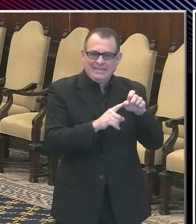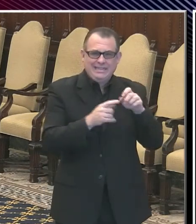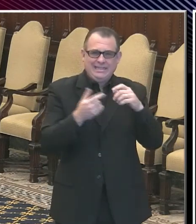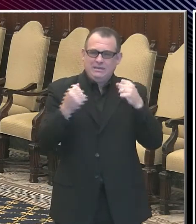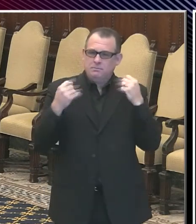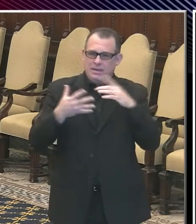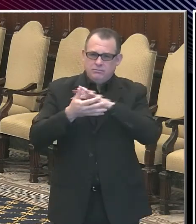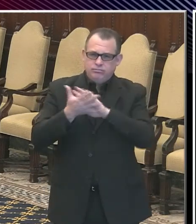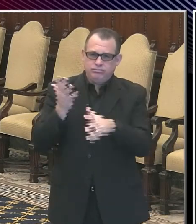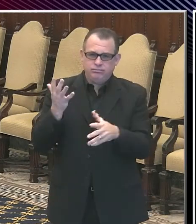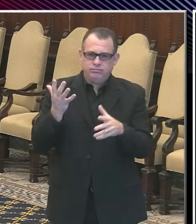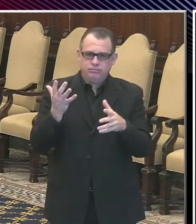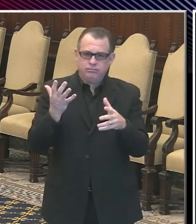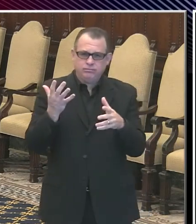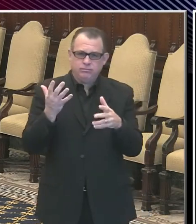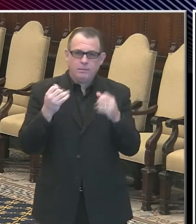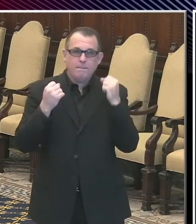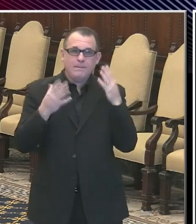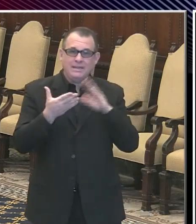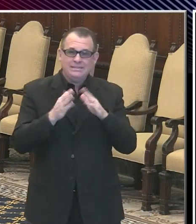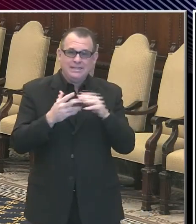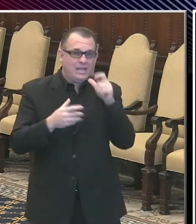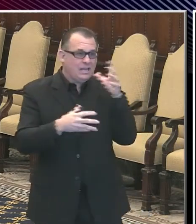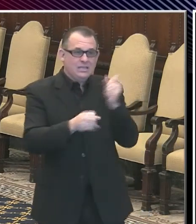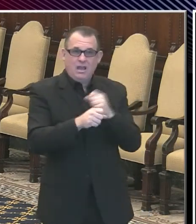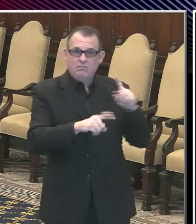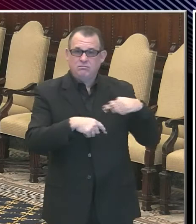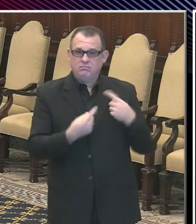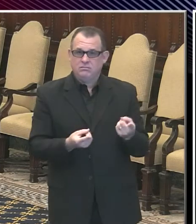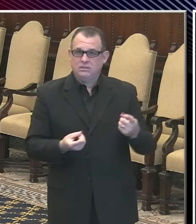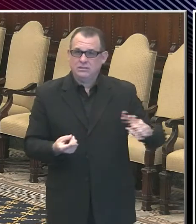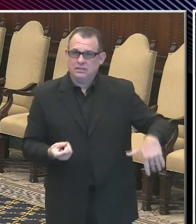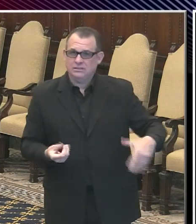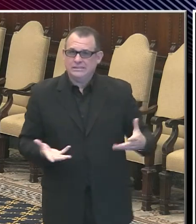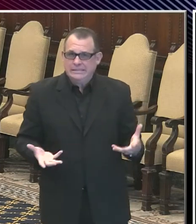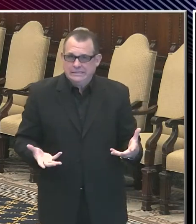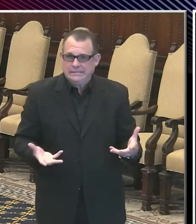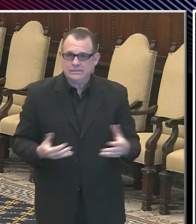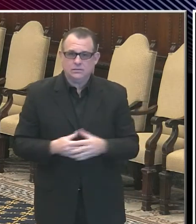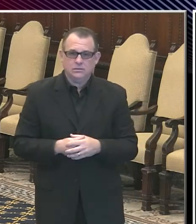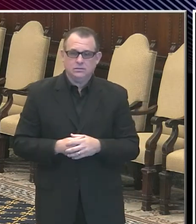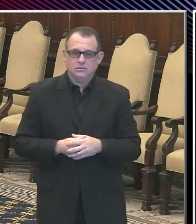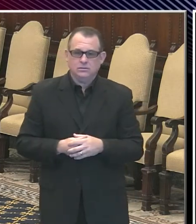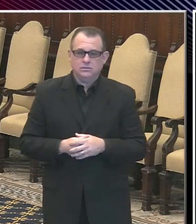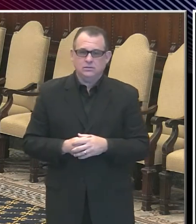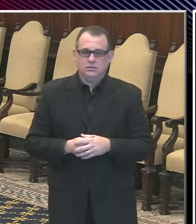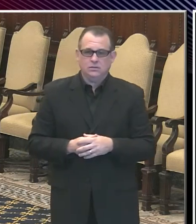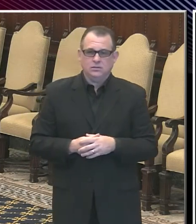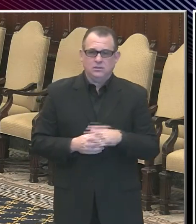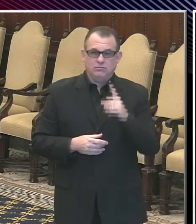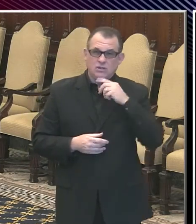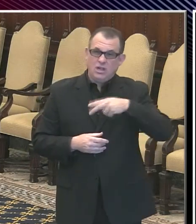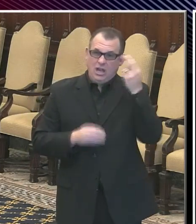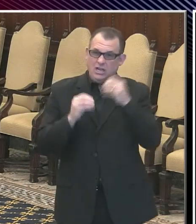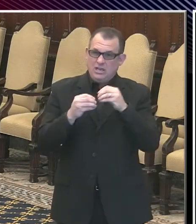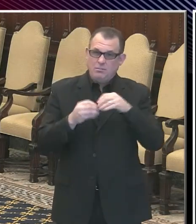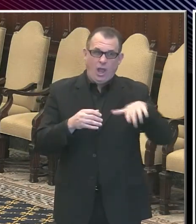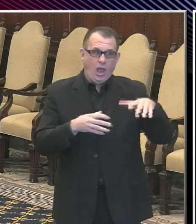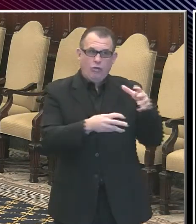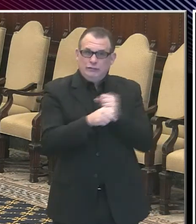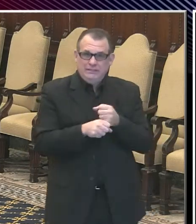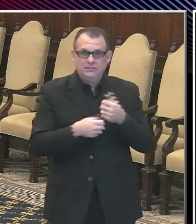them the city has not yet received, a significant portion. I'm wondering if you could